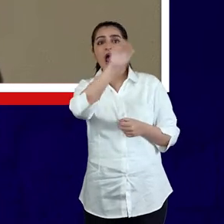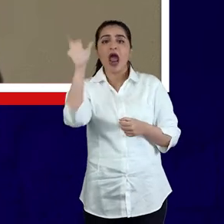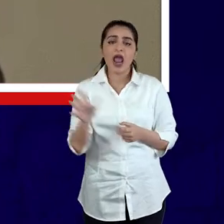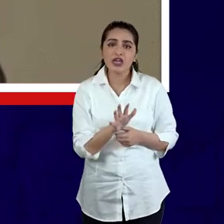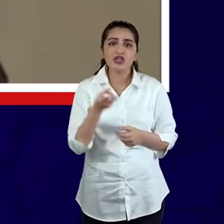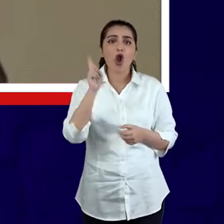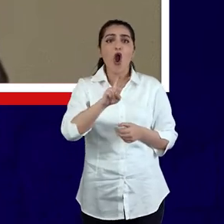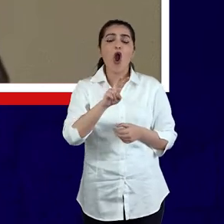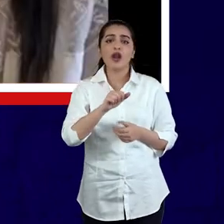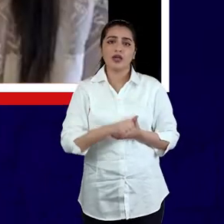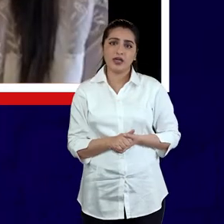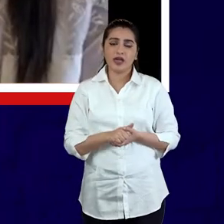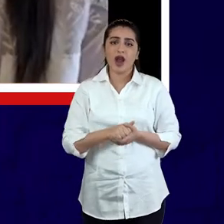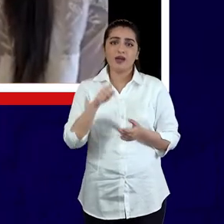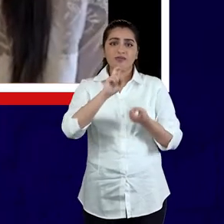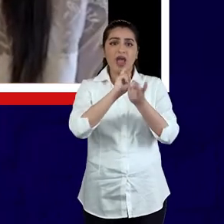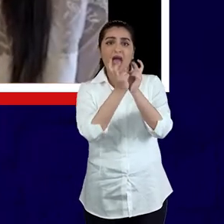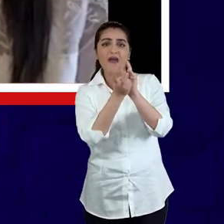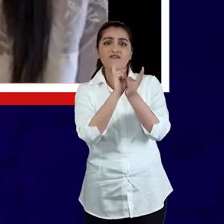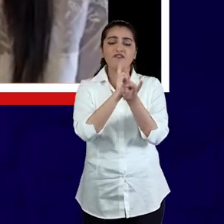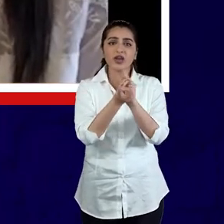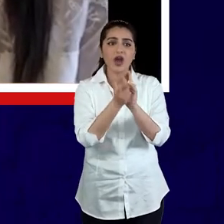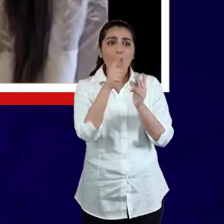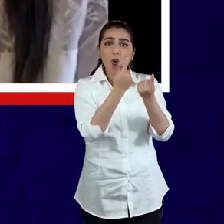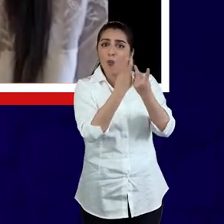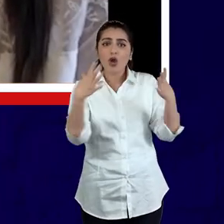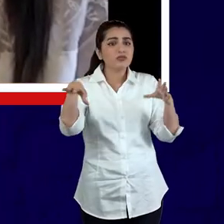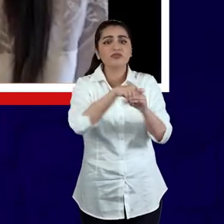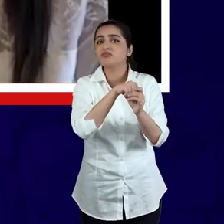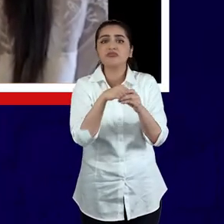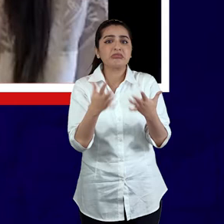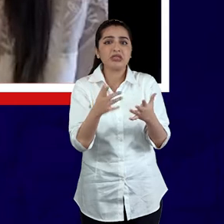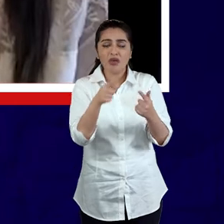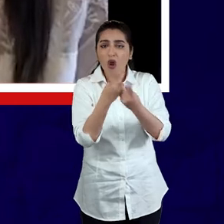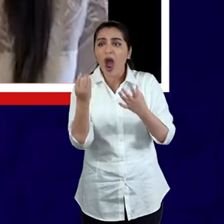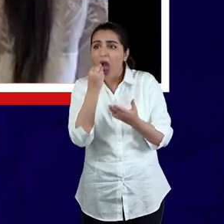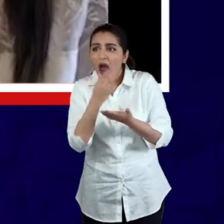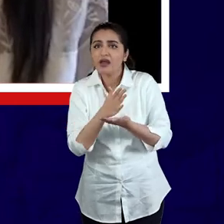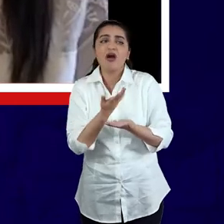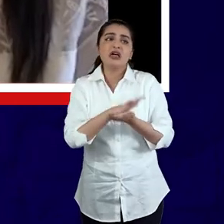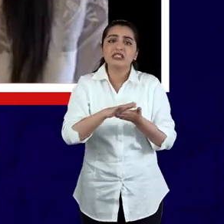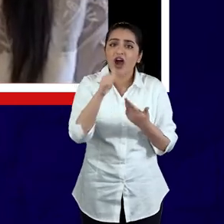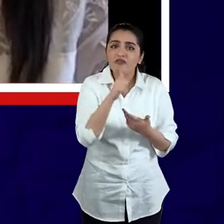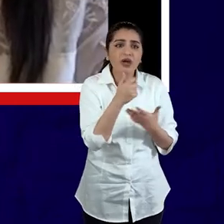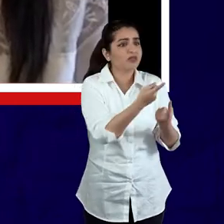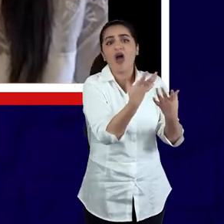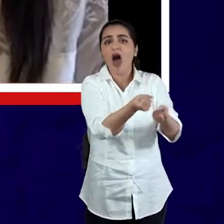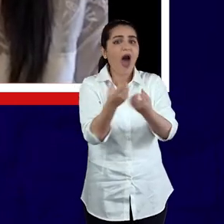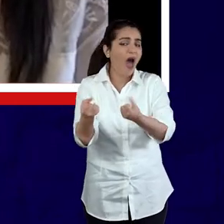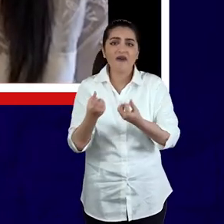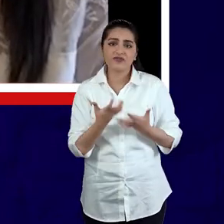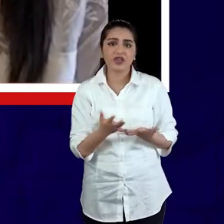and Sub-Saharan Africa, there are billions of people who don't have access to any of those things. And I think the issue is